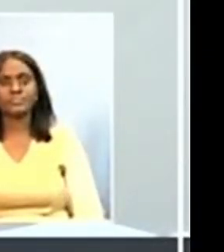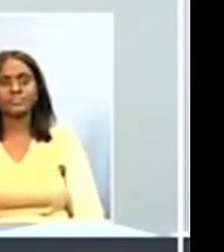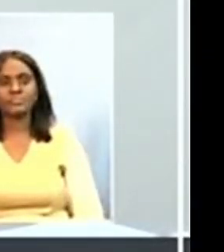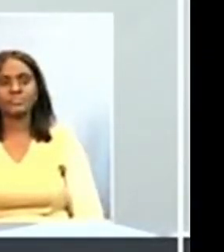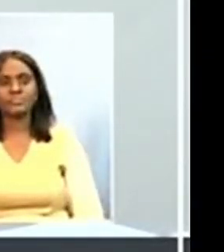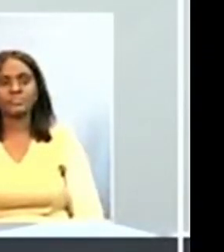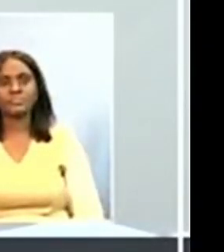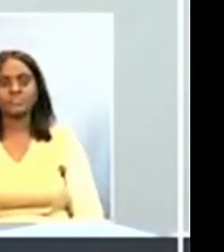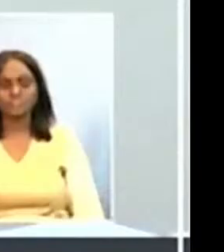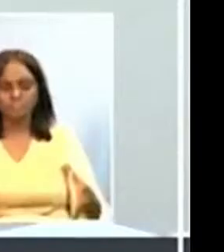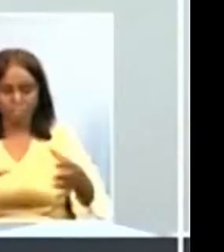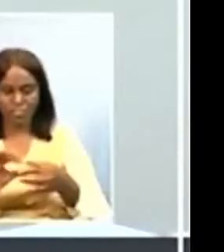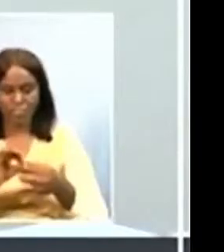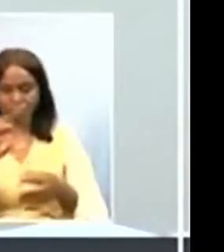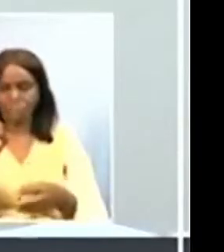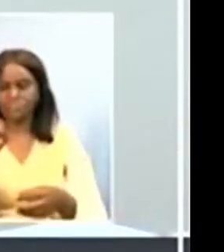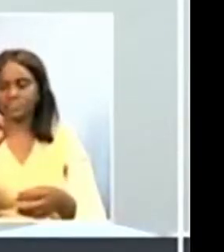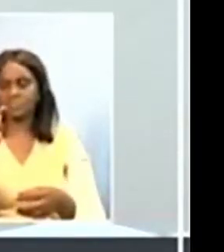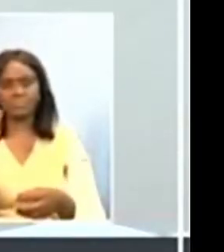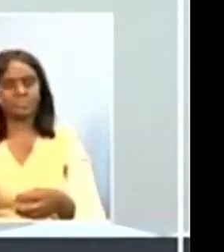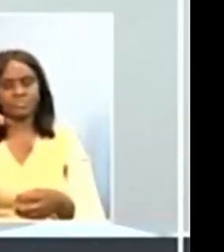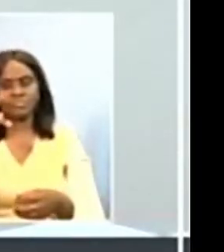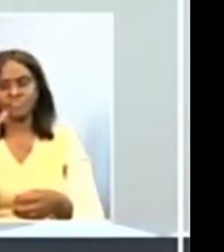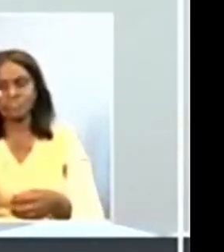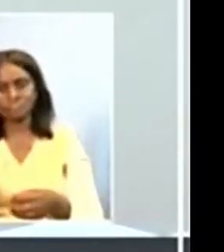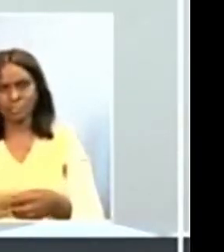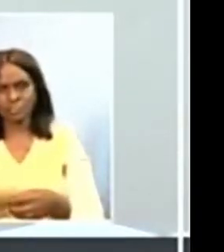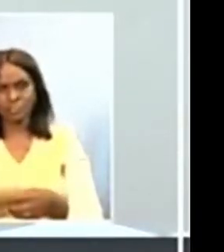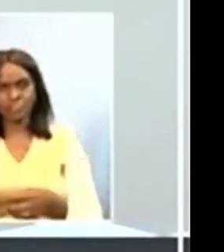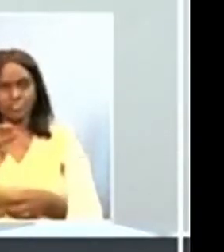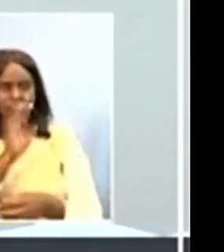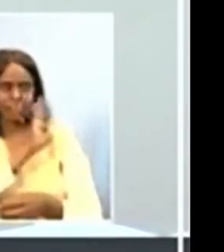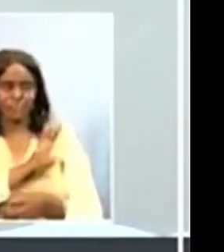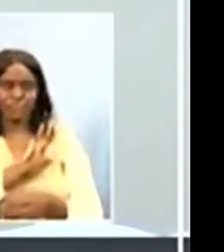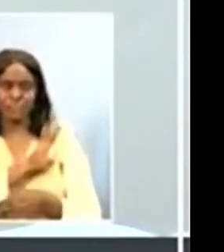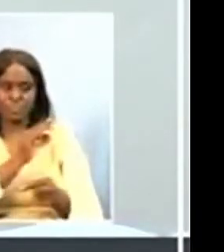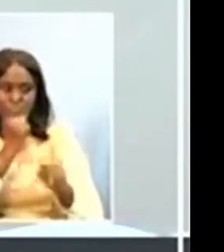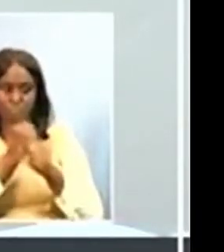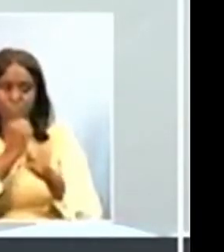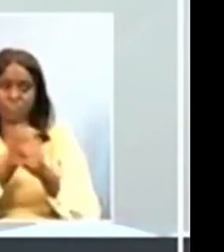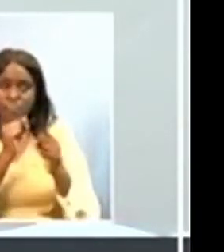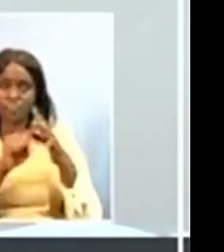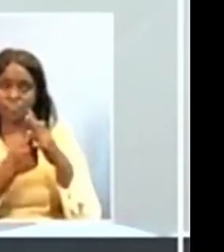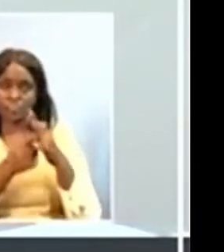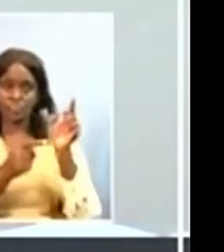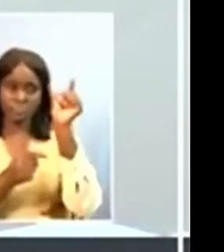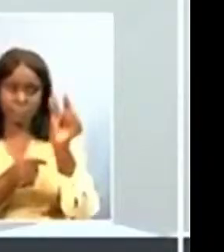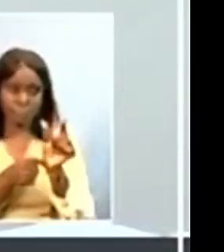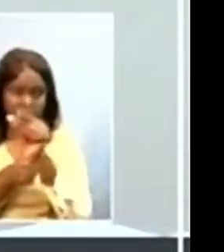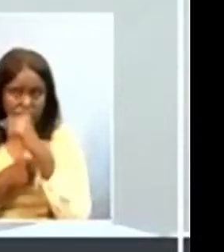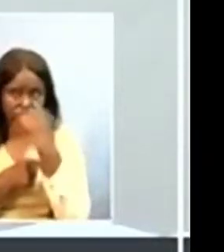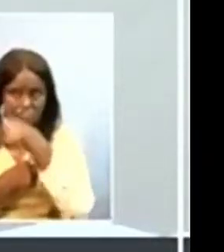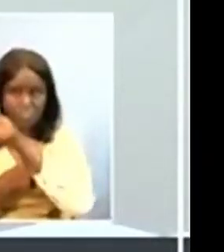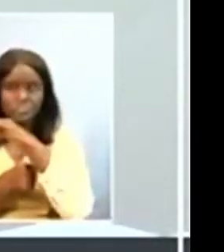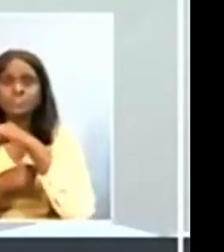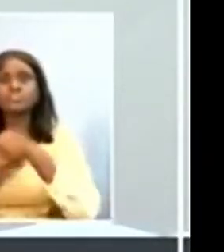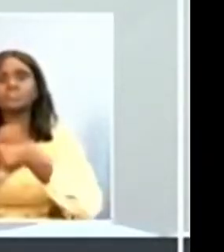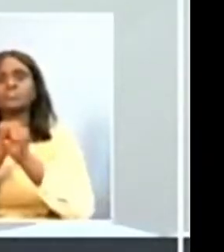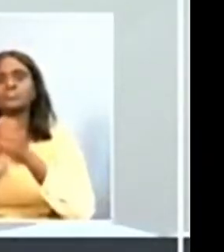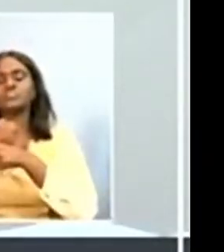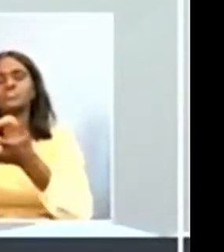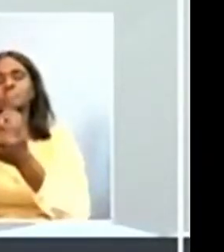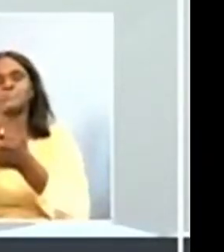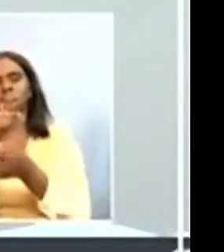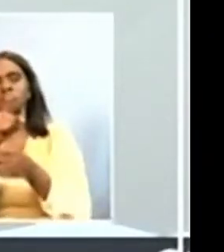You join this Congo individually. Don't go there and you start individuals who are messing up. You are seeing them